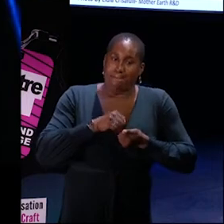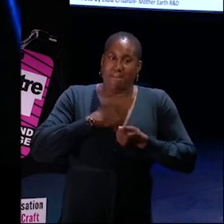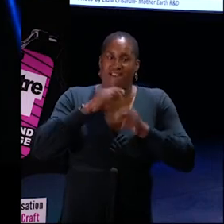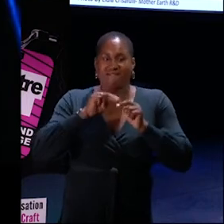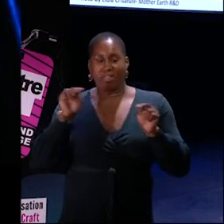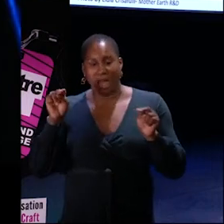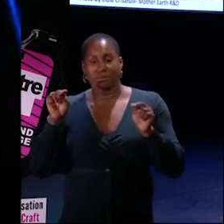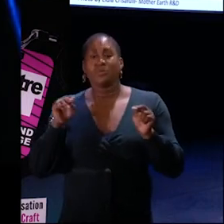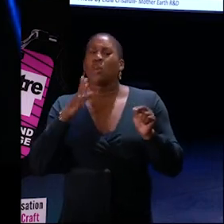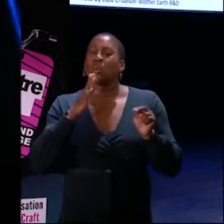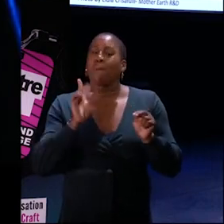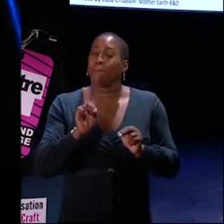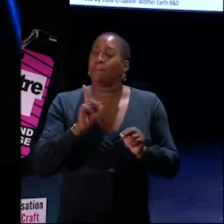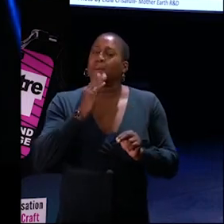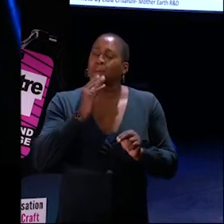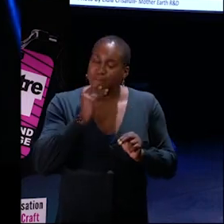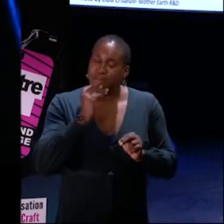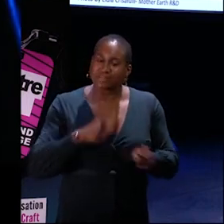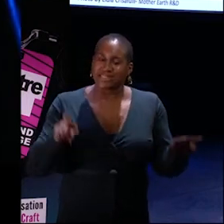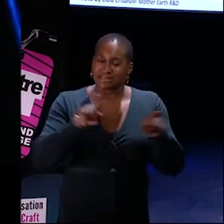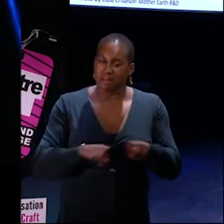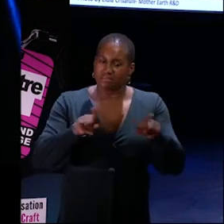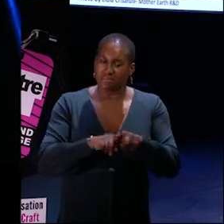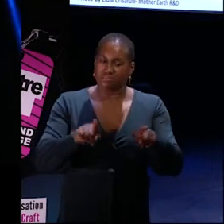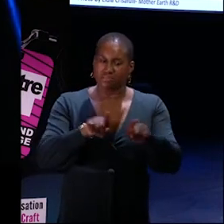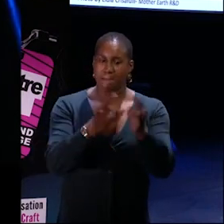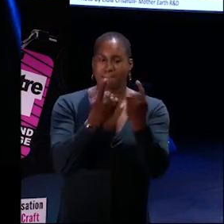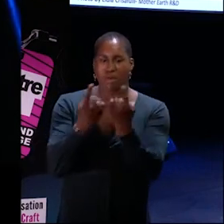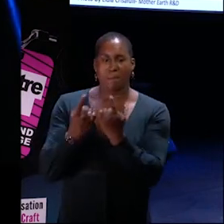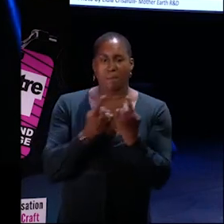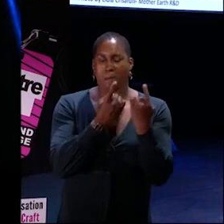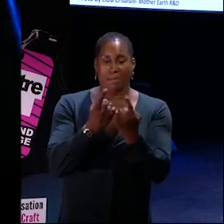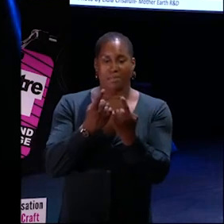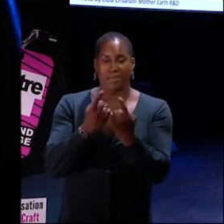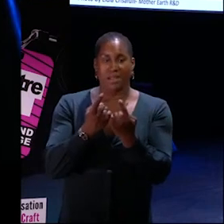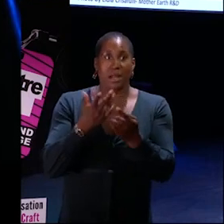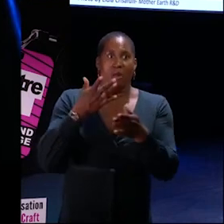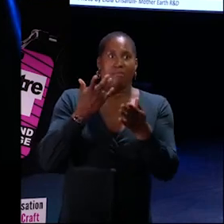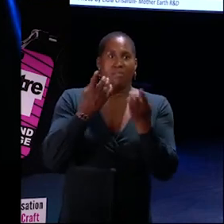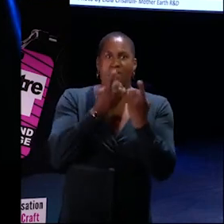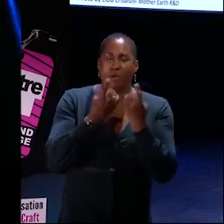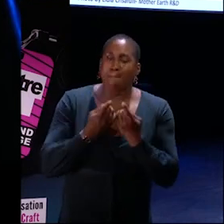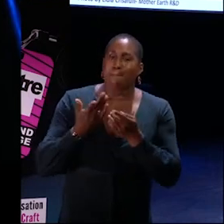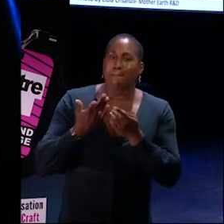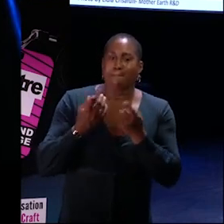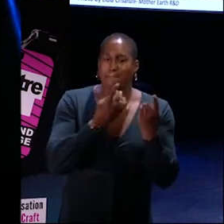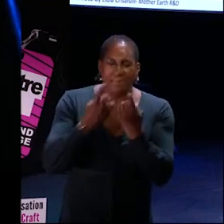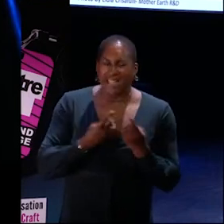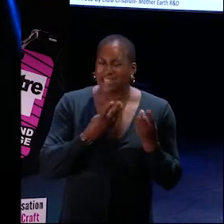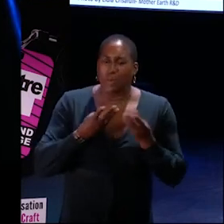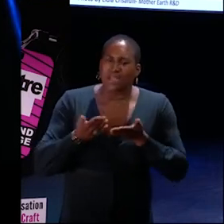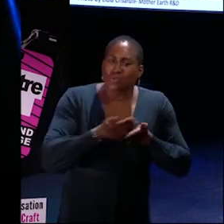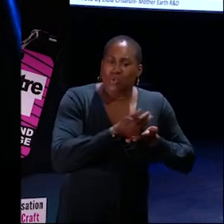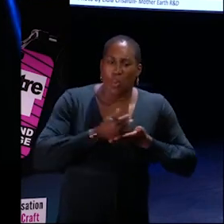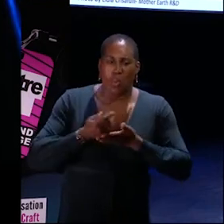use the same props. So the life cycle of everything that we had and that we sourced back in 2016 is really long, and that